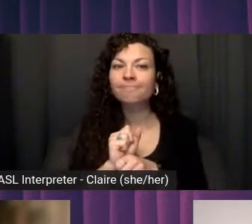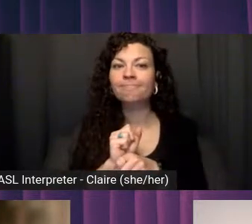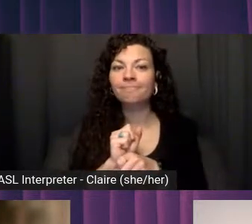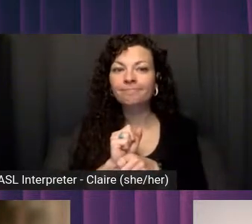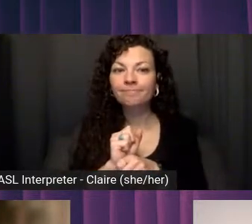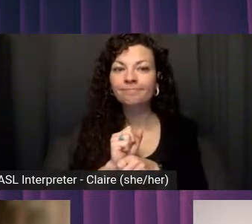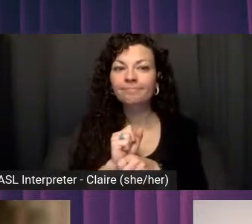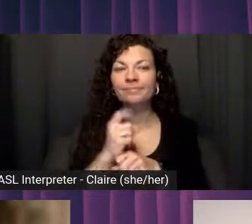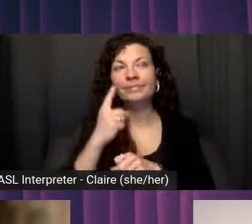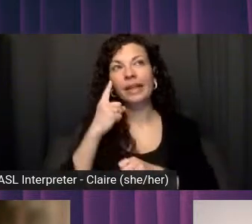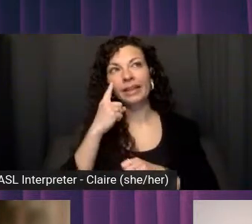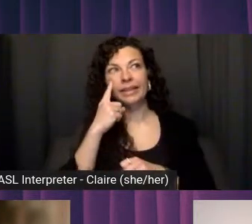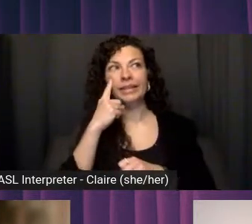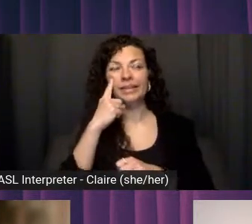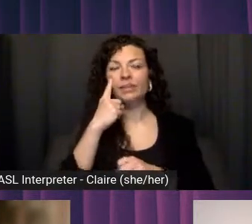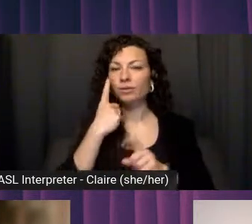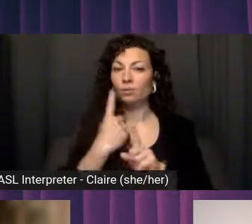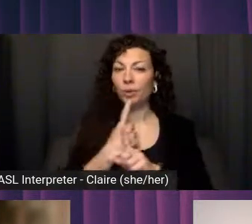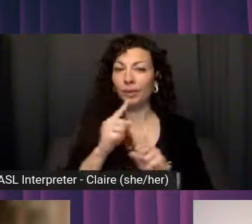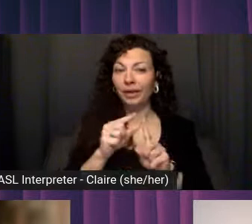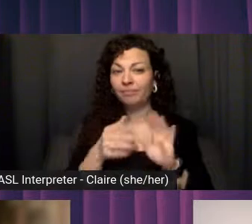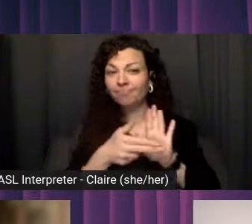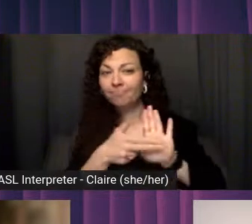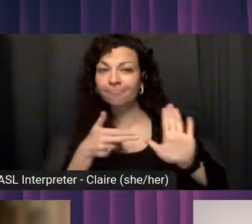like identity-based work,